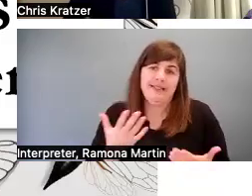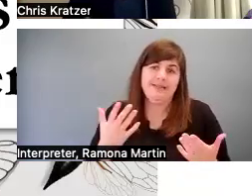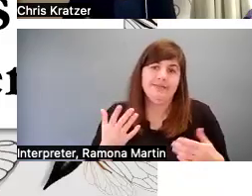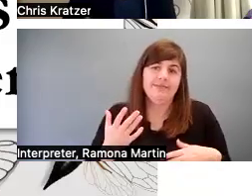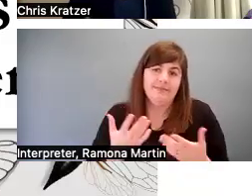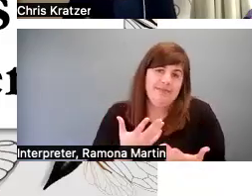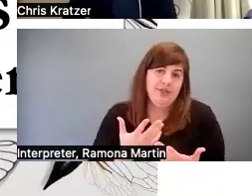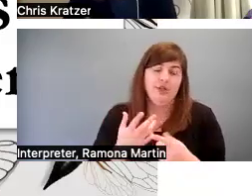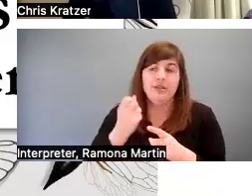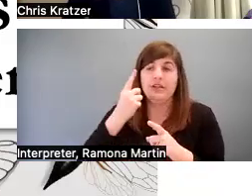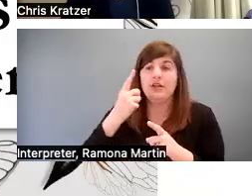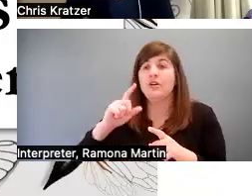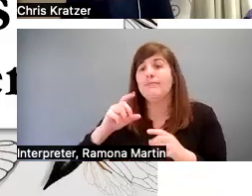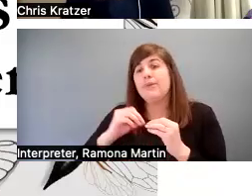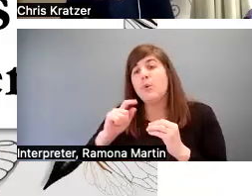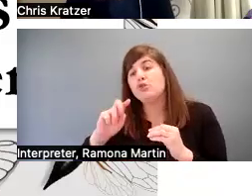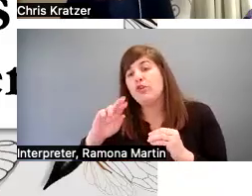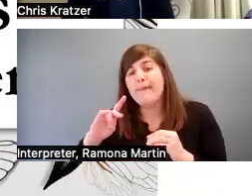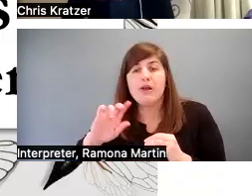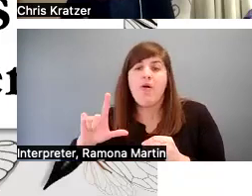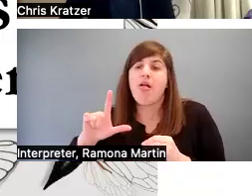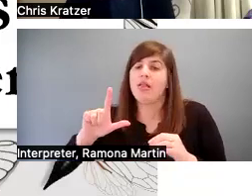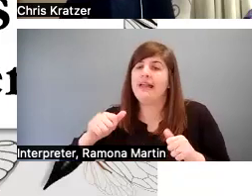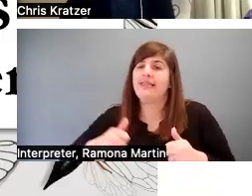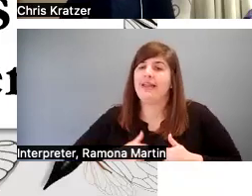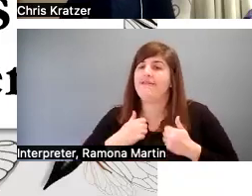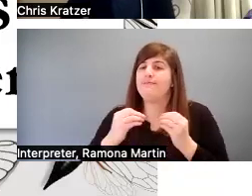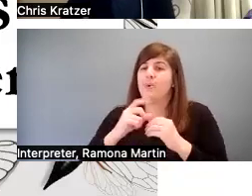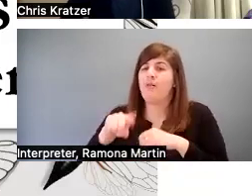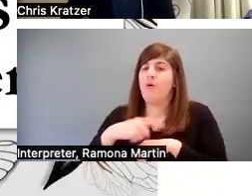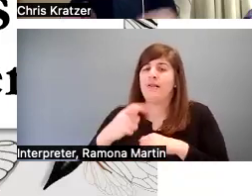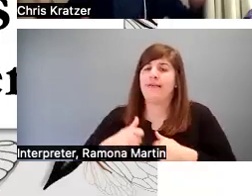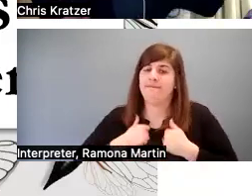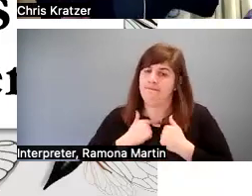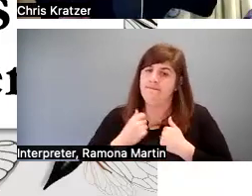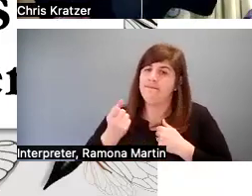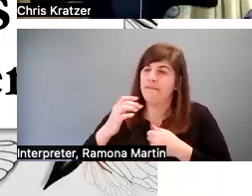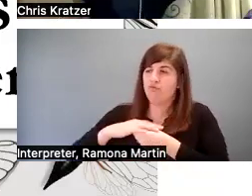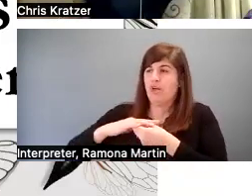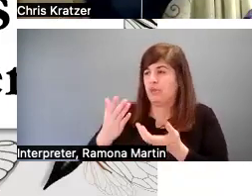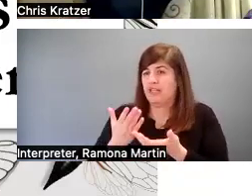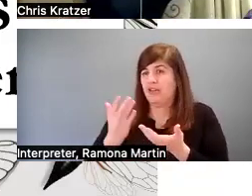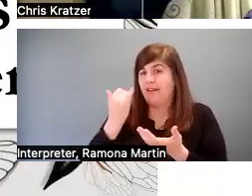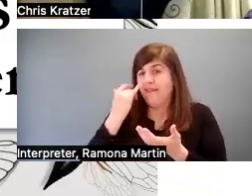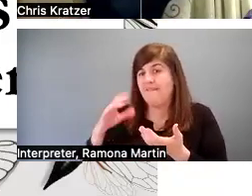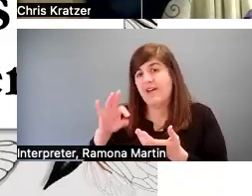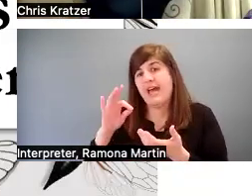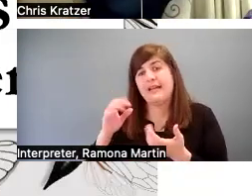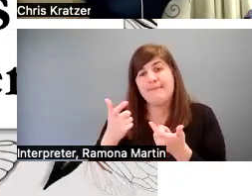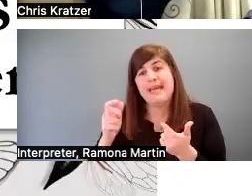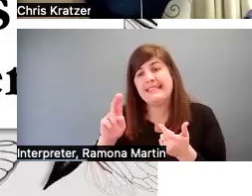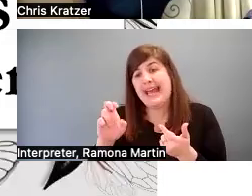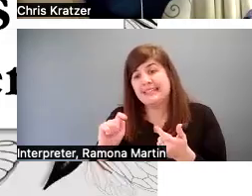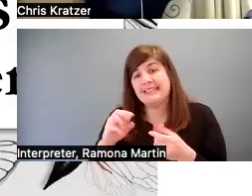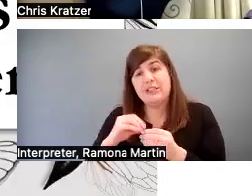climates. In tropical climates, they can live a little bit longer. Um, Around here, if you find one of those big nests in like a